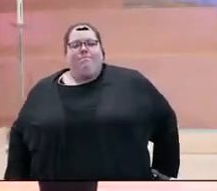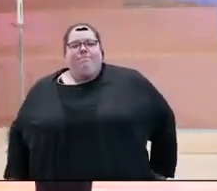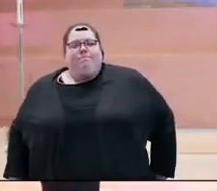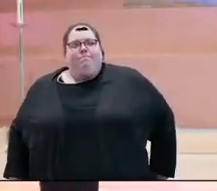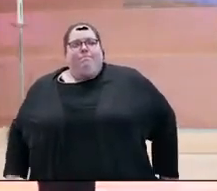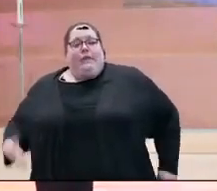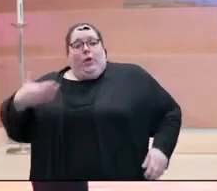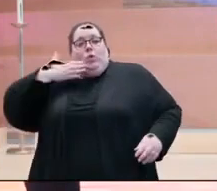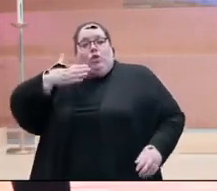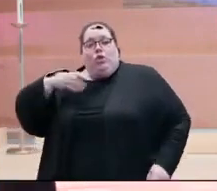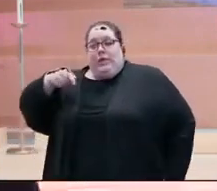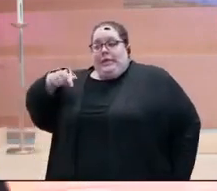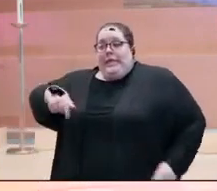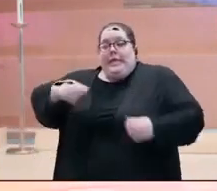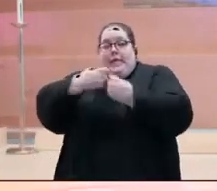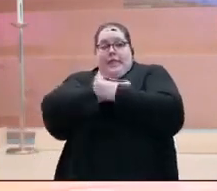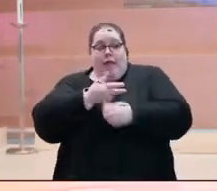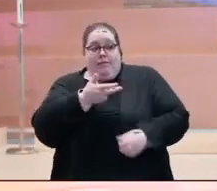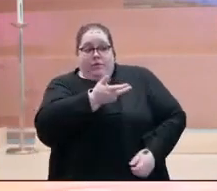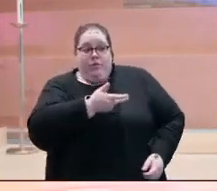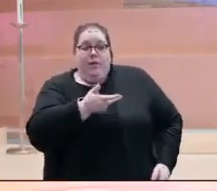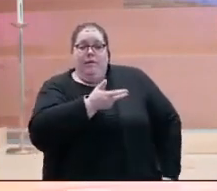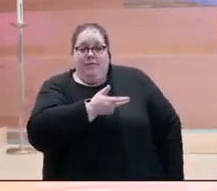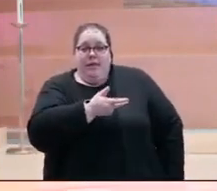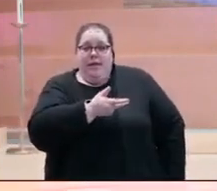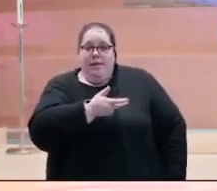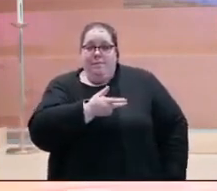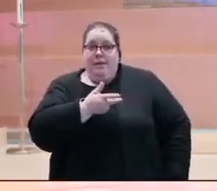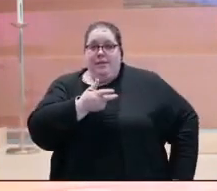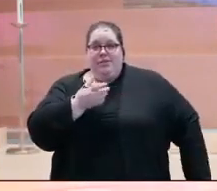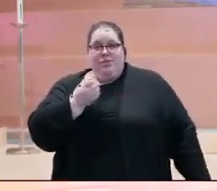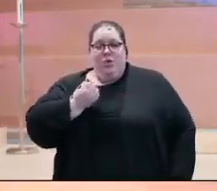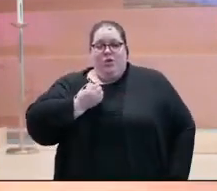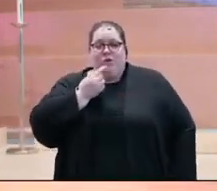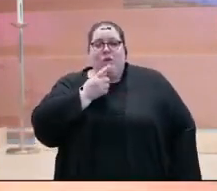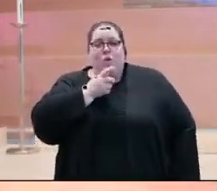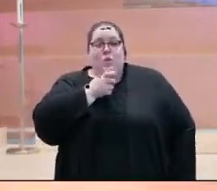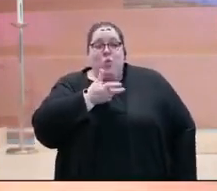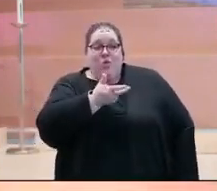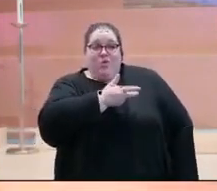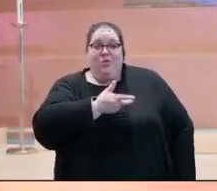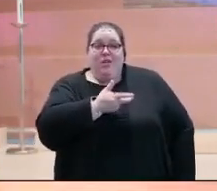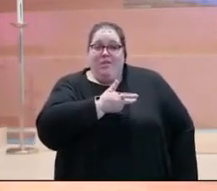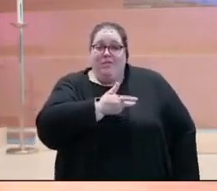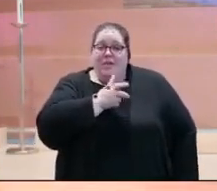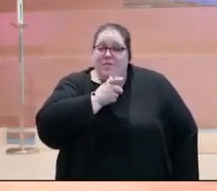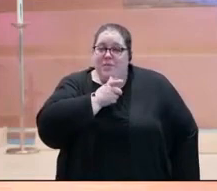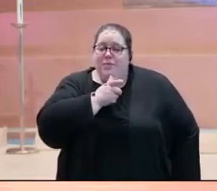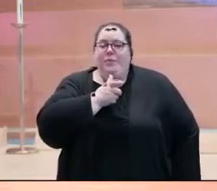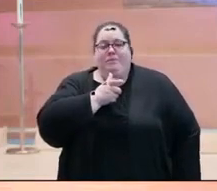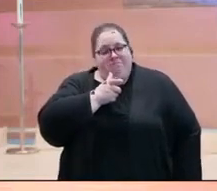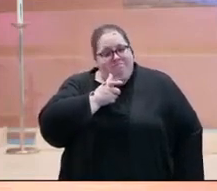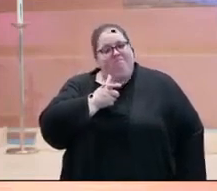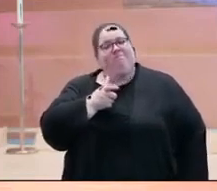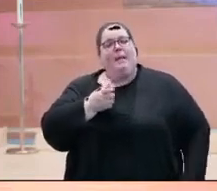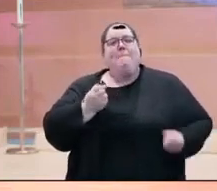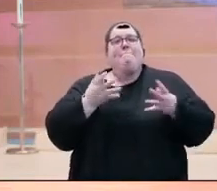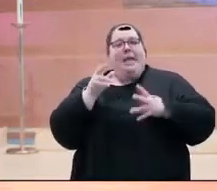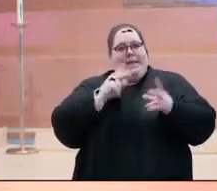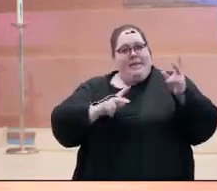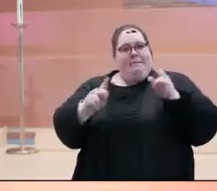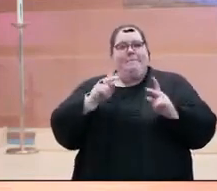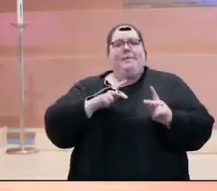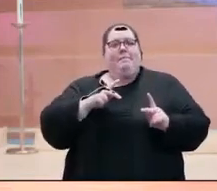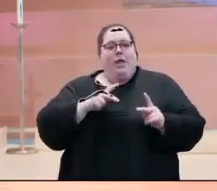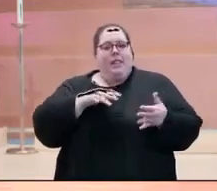loving these strangers, especially when you come to learn who these strangers most likely were. Many biblical scholars think